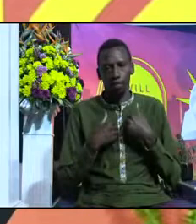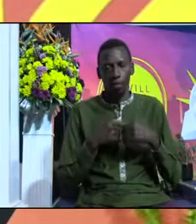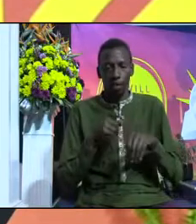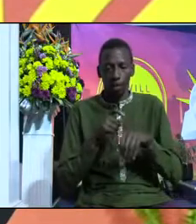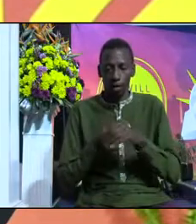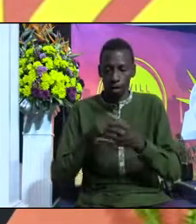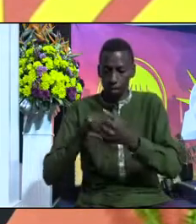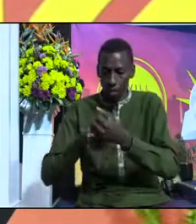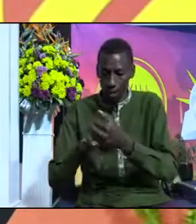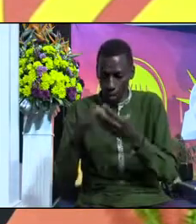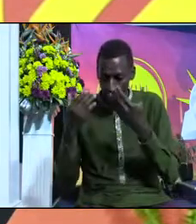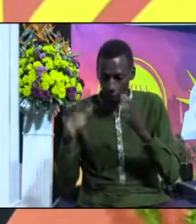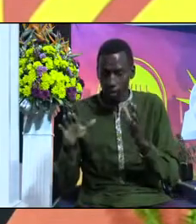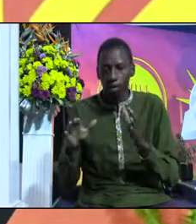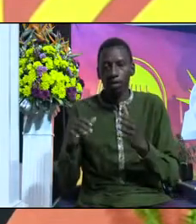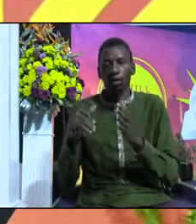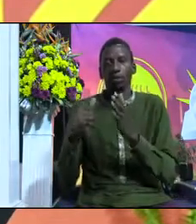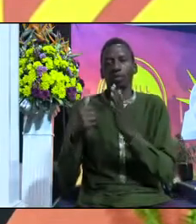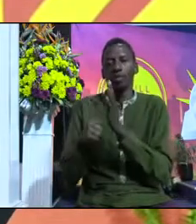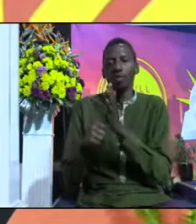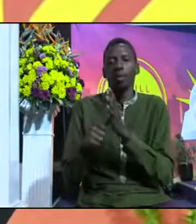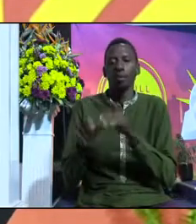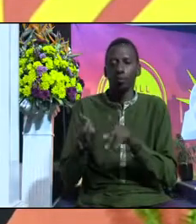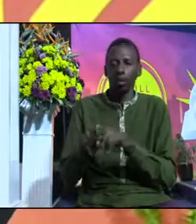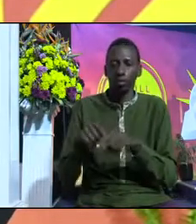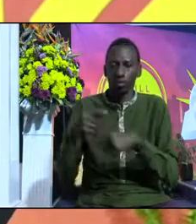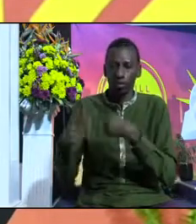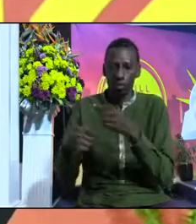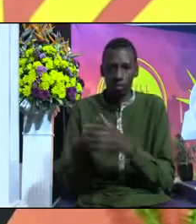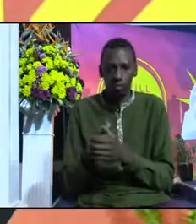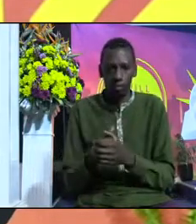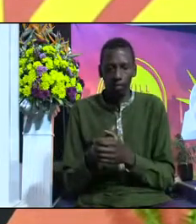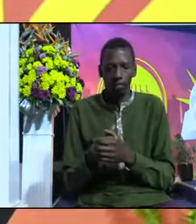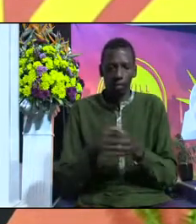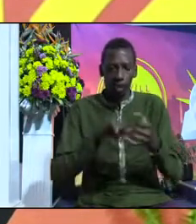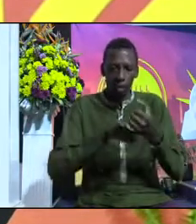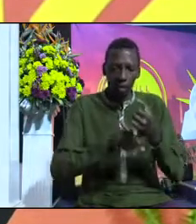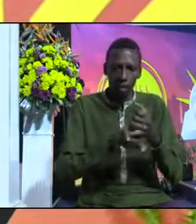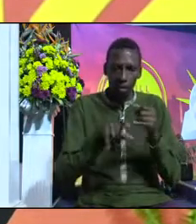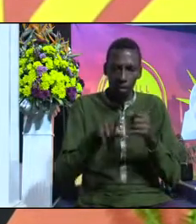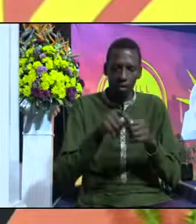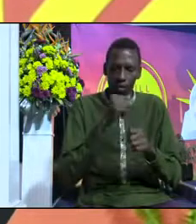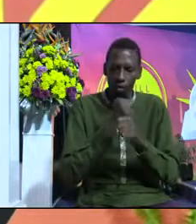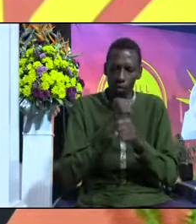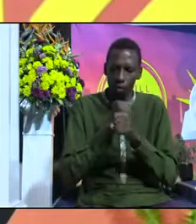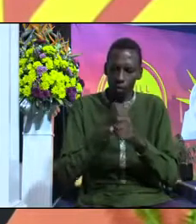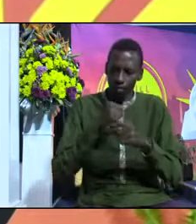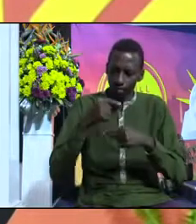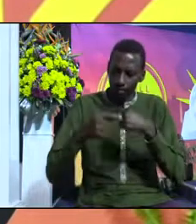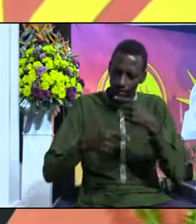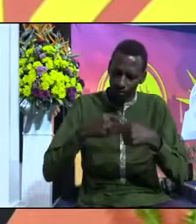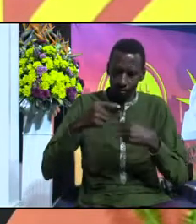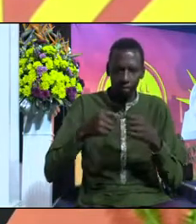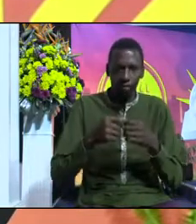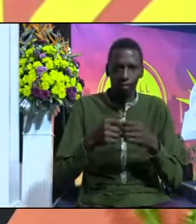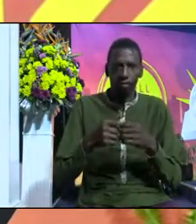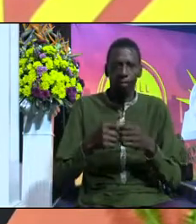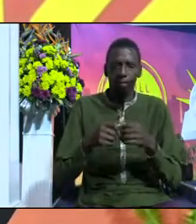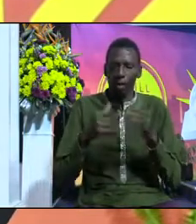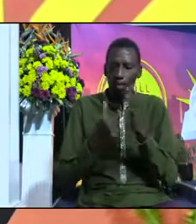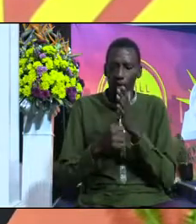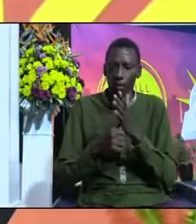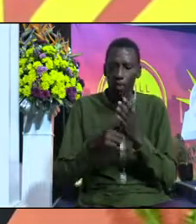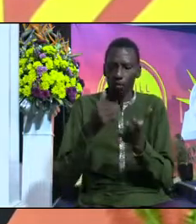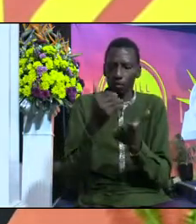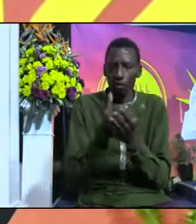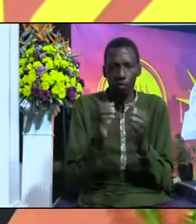he still had trouble. You see, marriage is non-stop work, and trouble doesn't stop the longer you